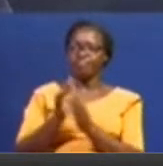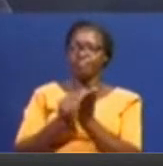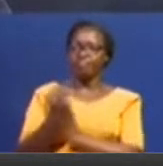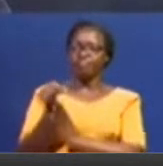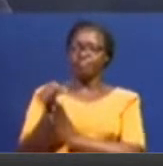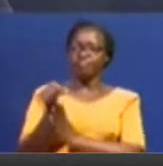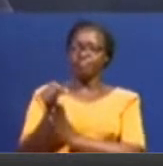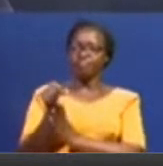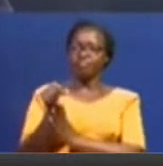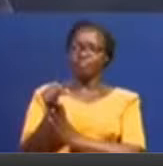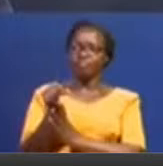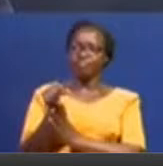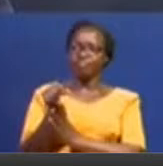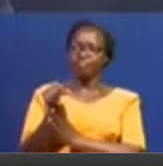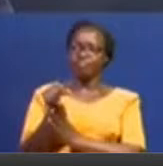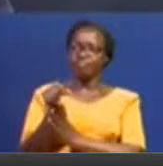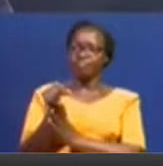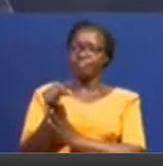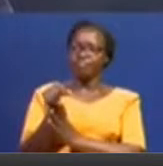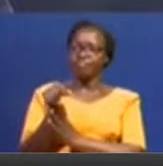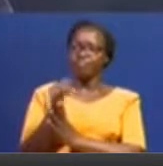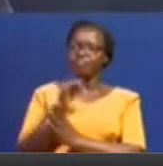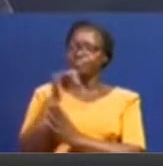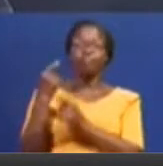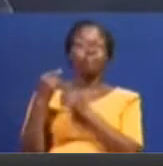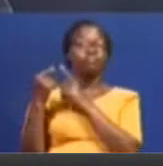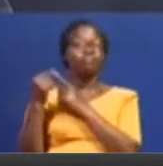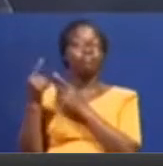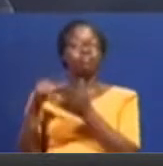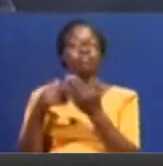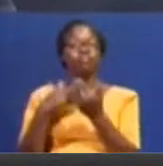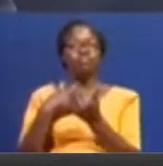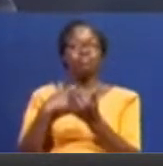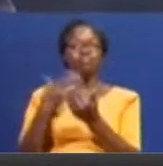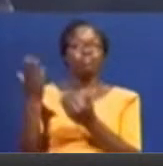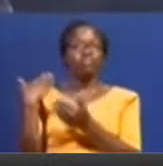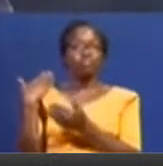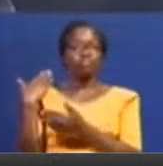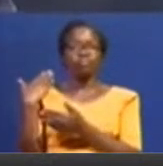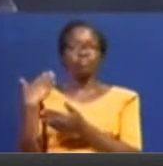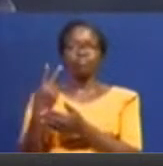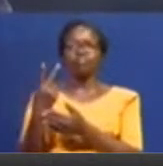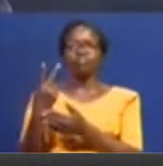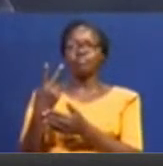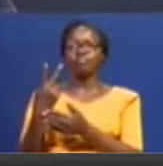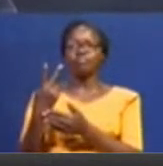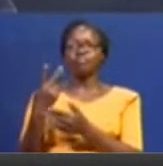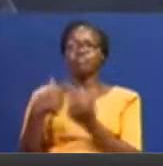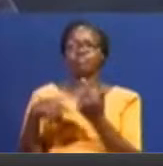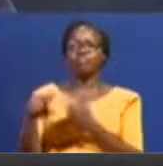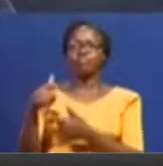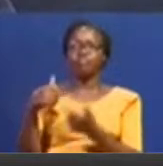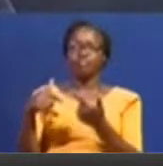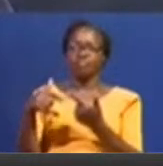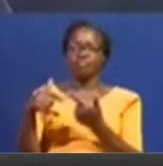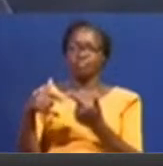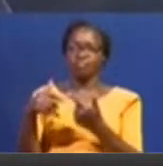integrity, and will not experience what we have had the last 2 cycles?